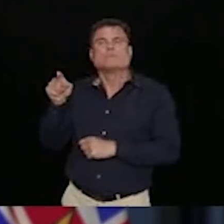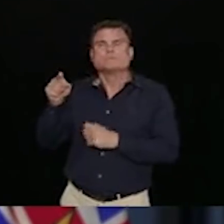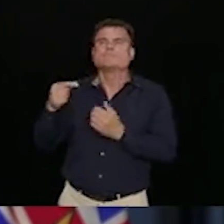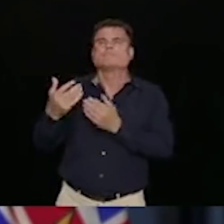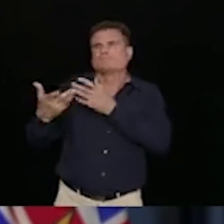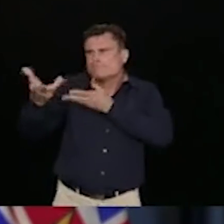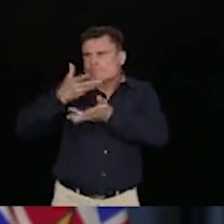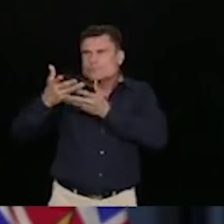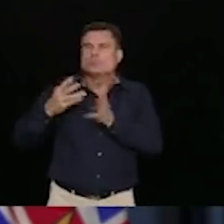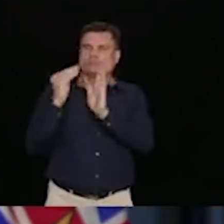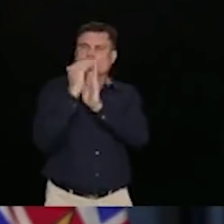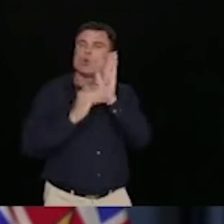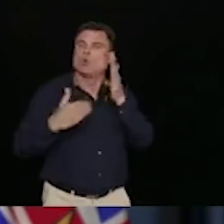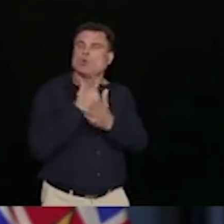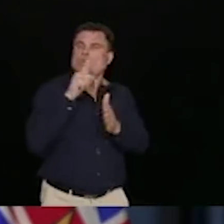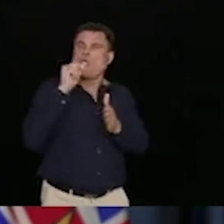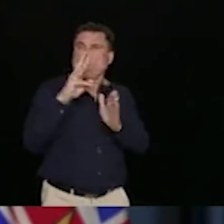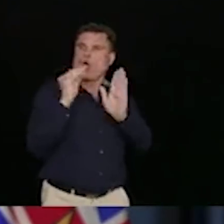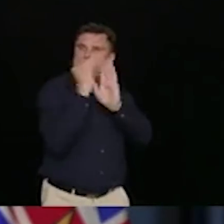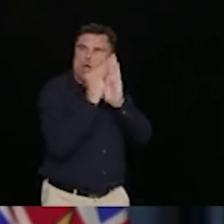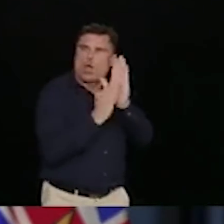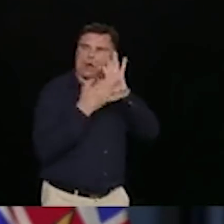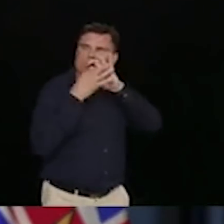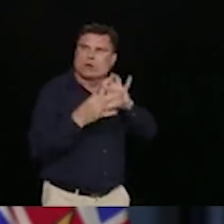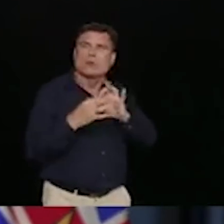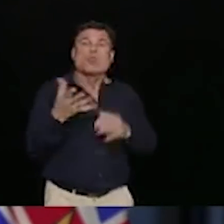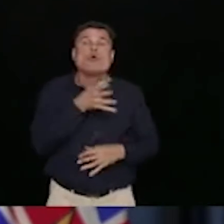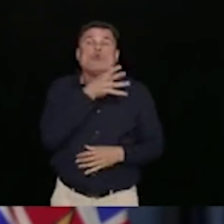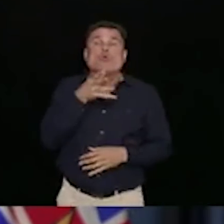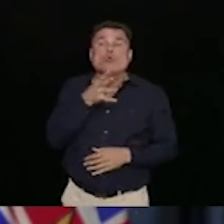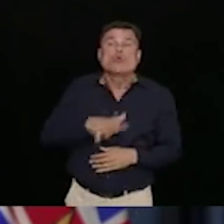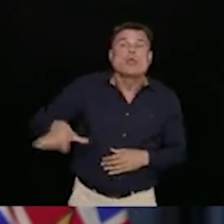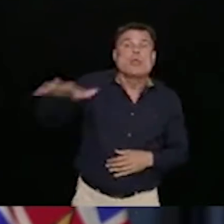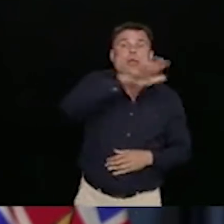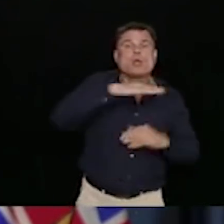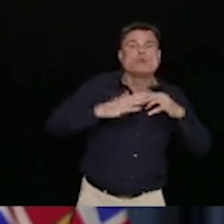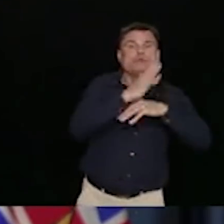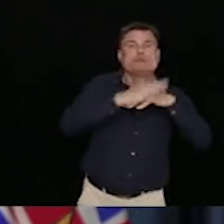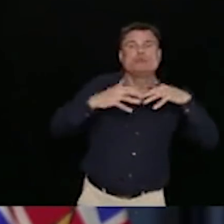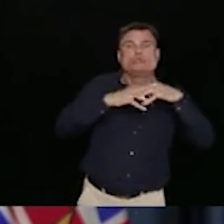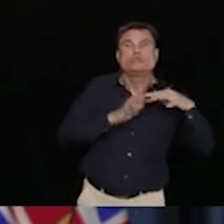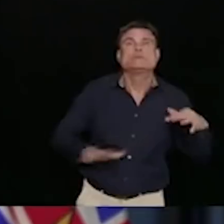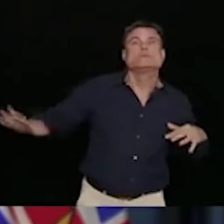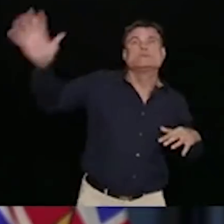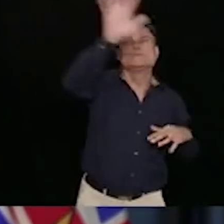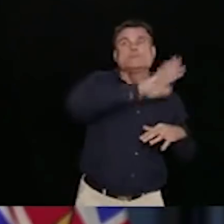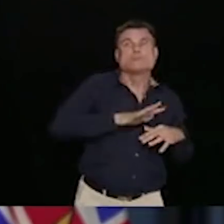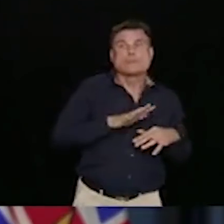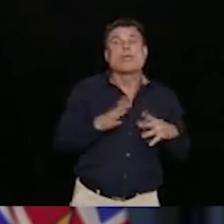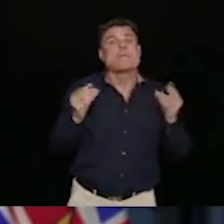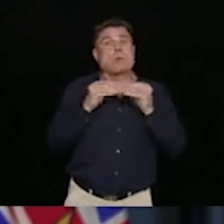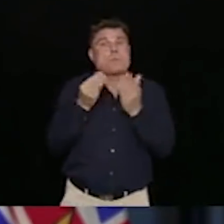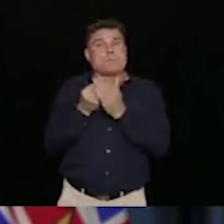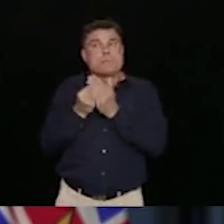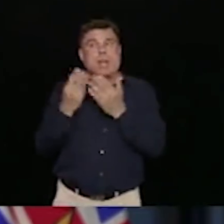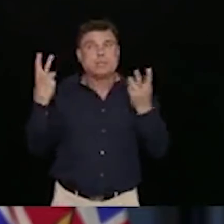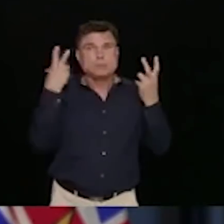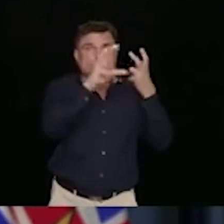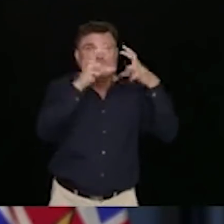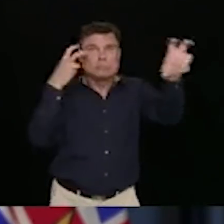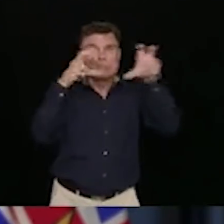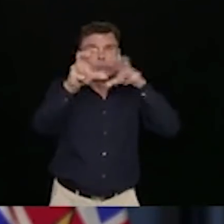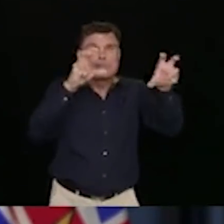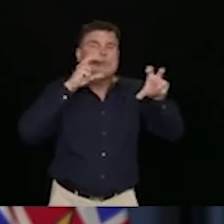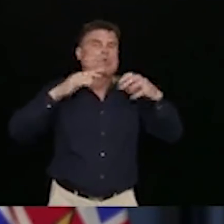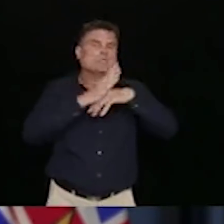with rural and remote and Indigenous communities to get more dollars into communities through the pandemic. Those can go to